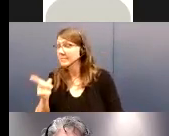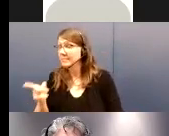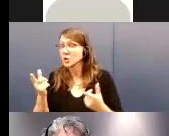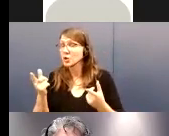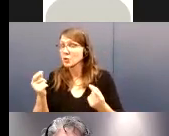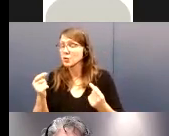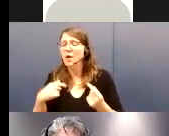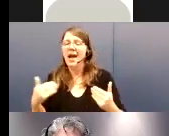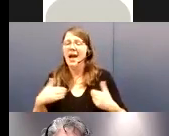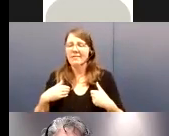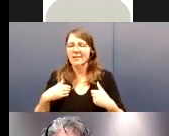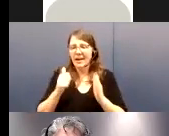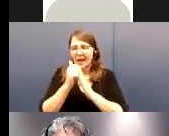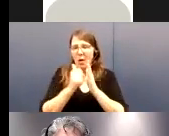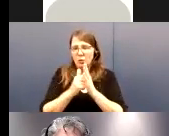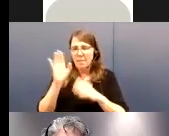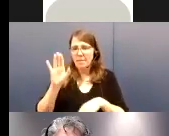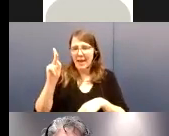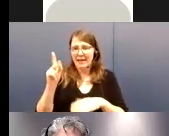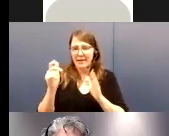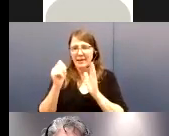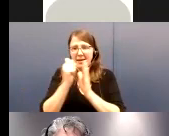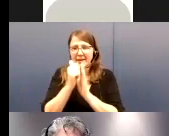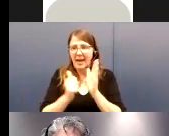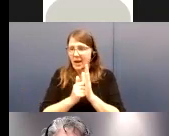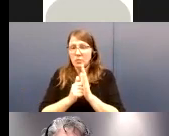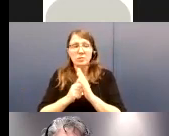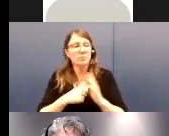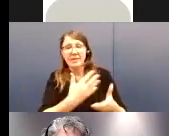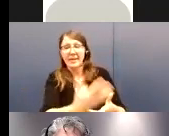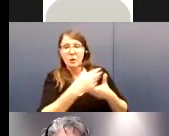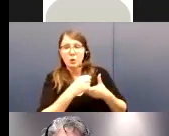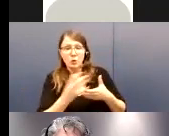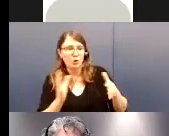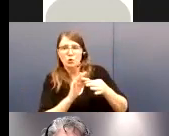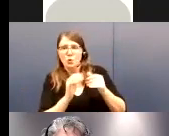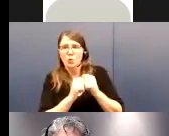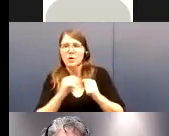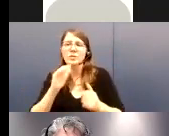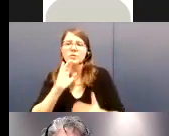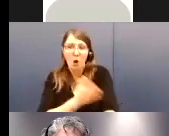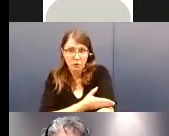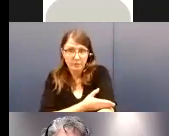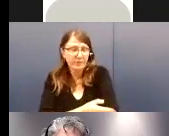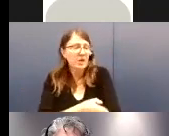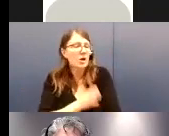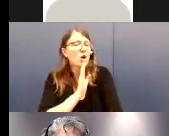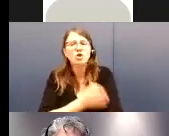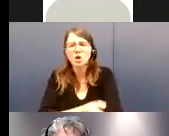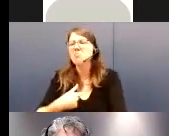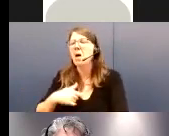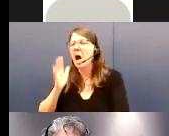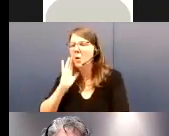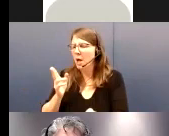account. So made it a joint account with the daughter. The daughter said, I just want to log in. I'm going to help you manage your